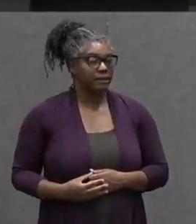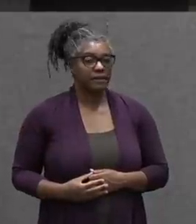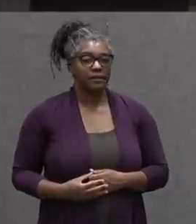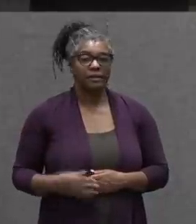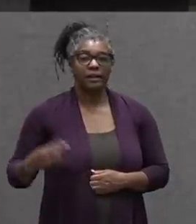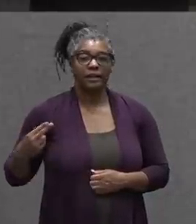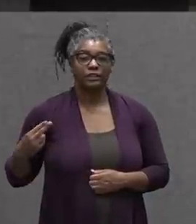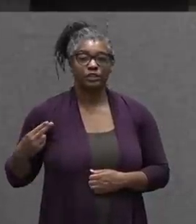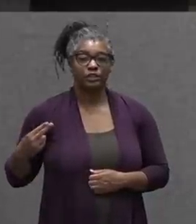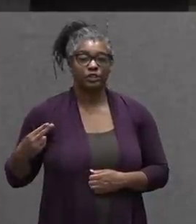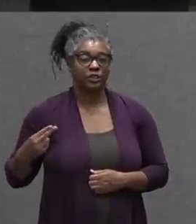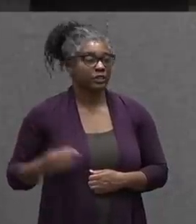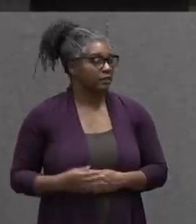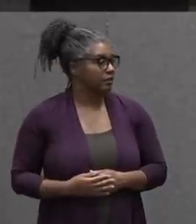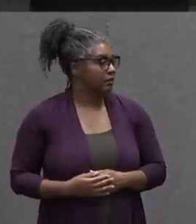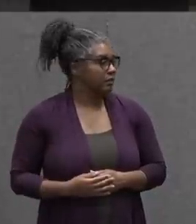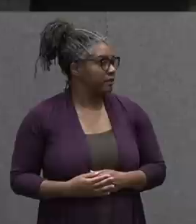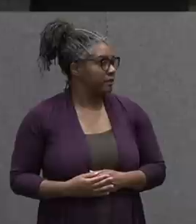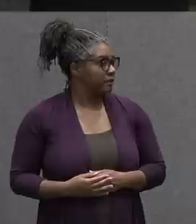H.